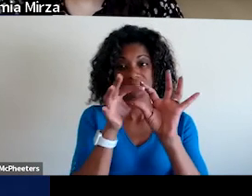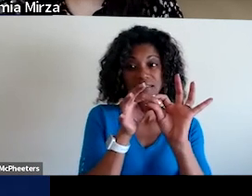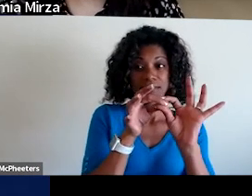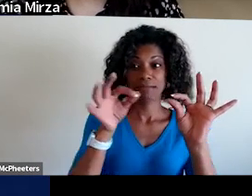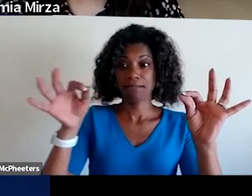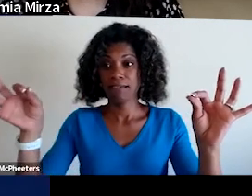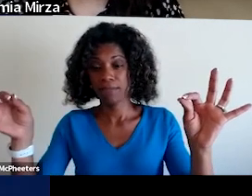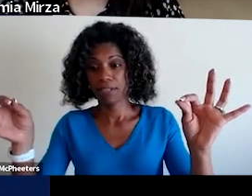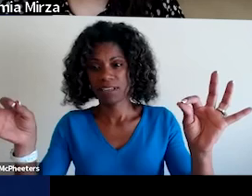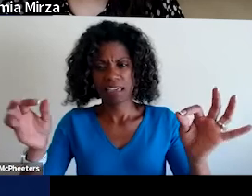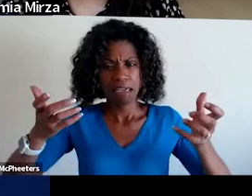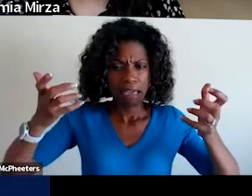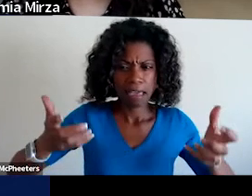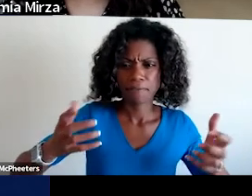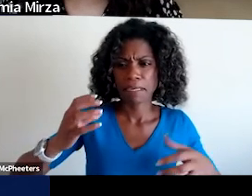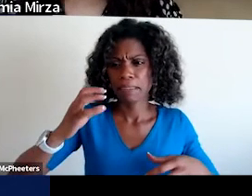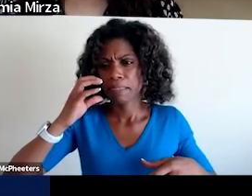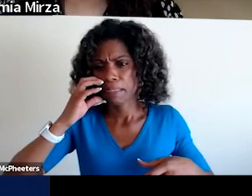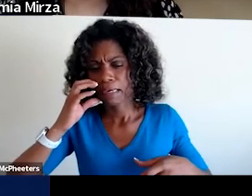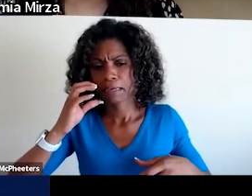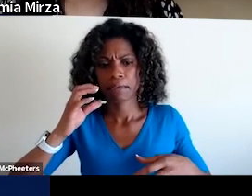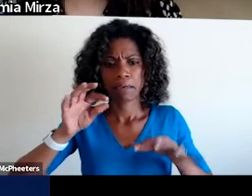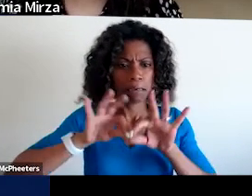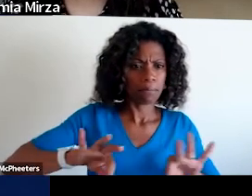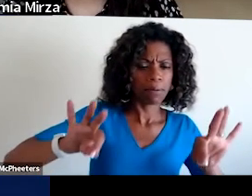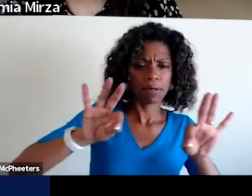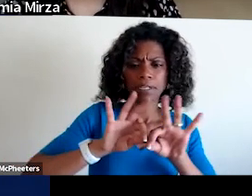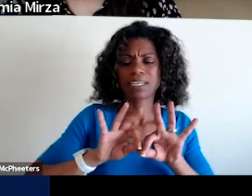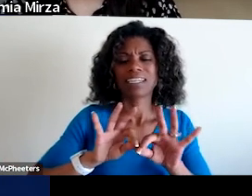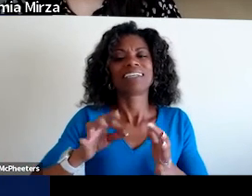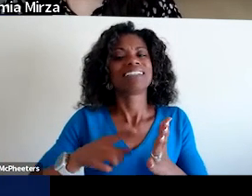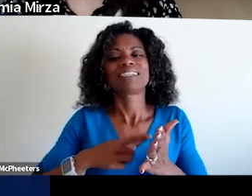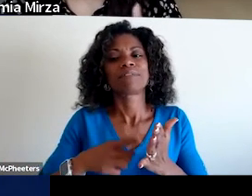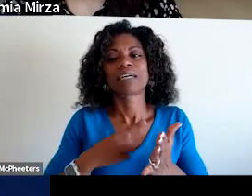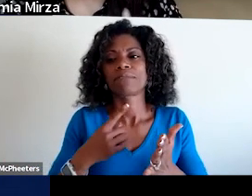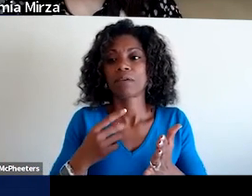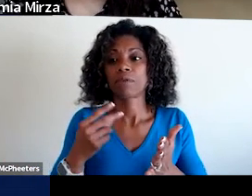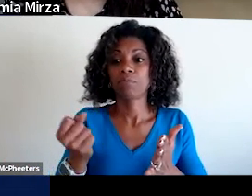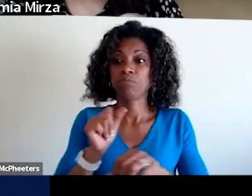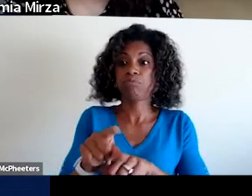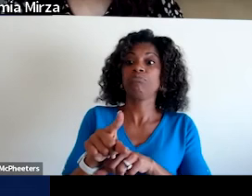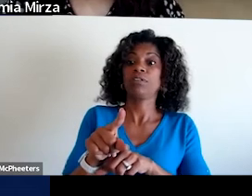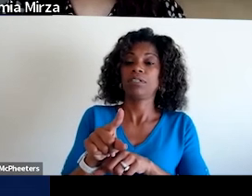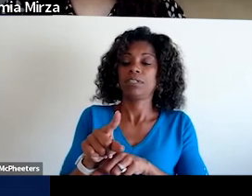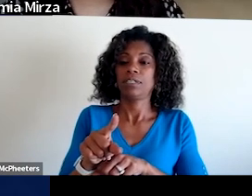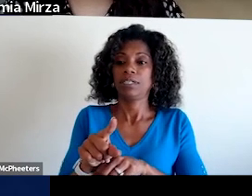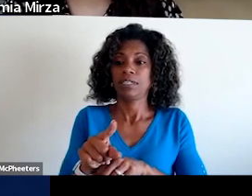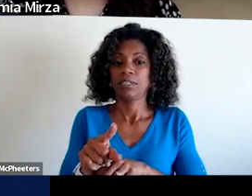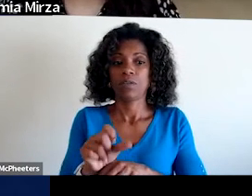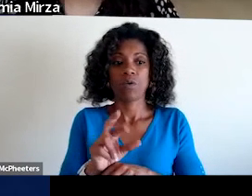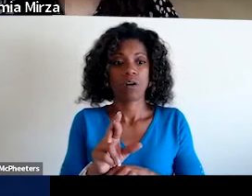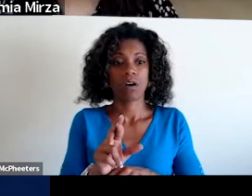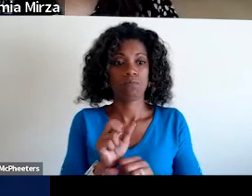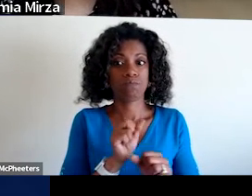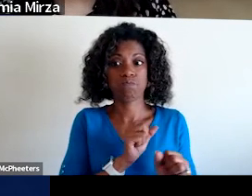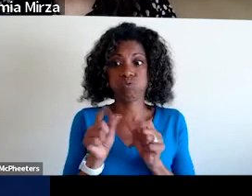lofty, sometimes they were like knee-jerk reactions, right? So we didn't have time to really thoughtfully think about our strategies and how does